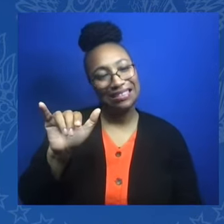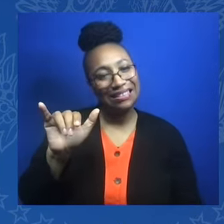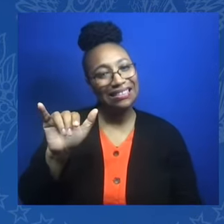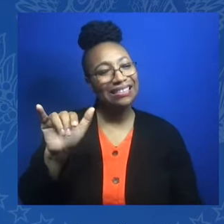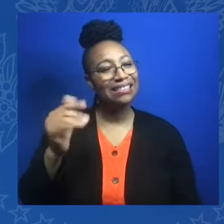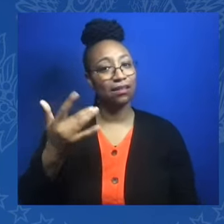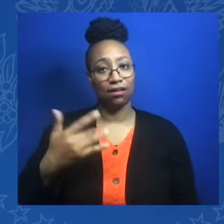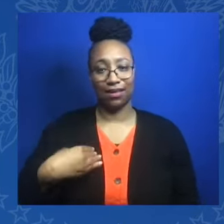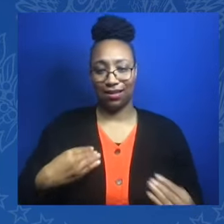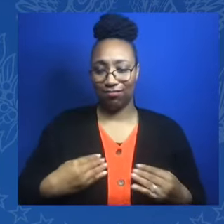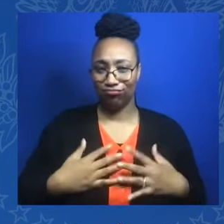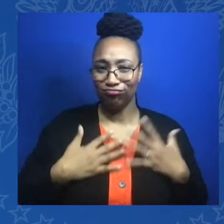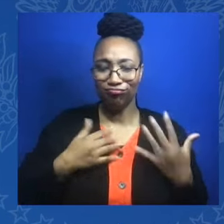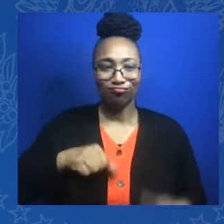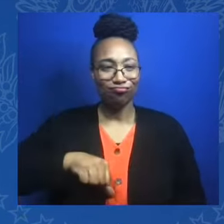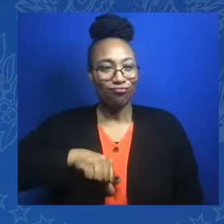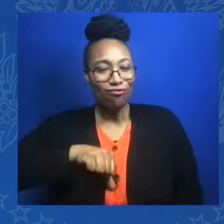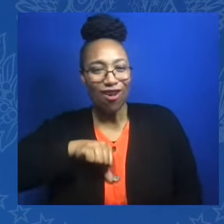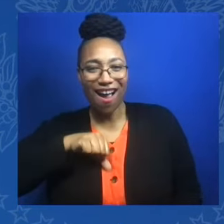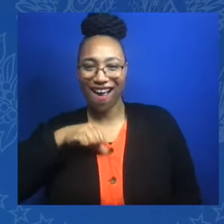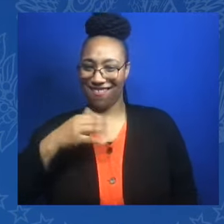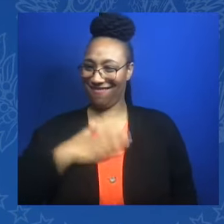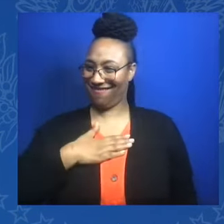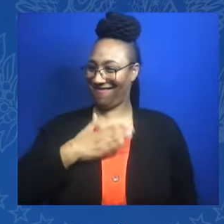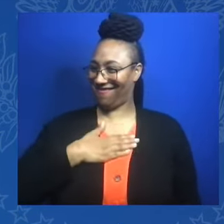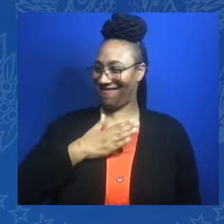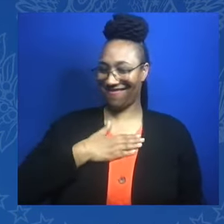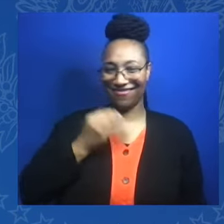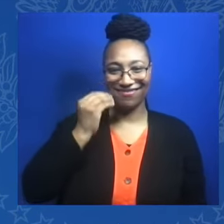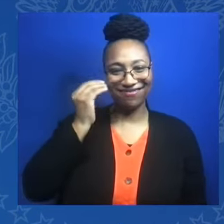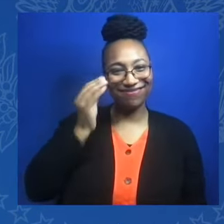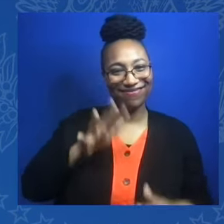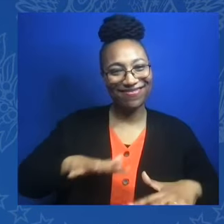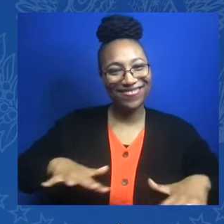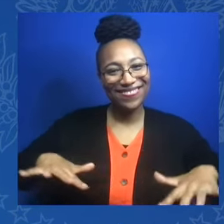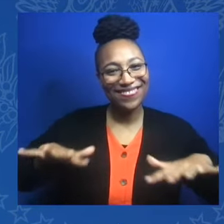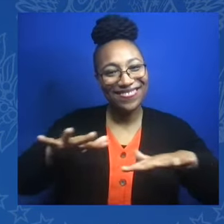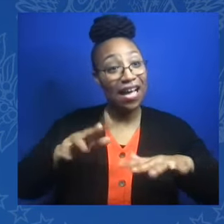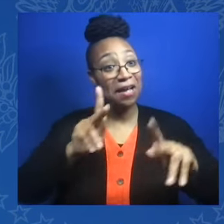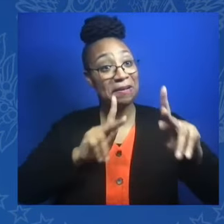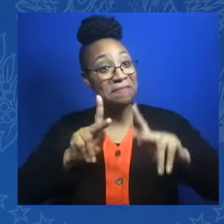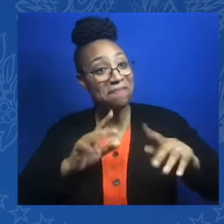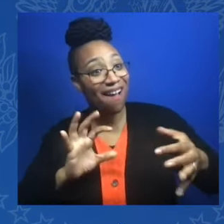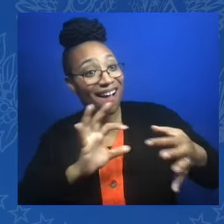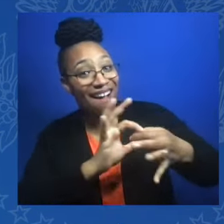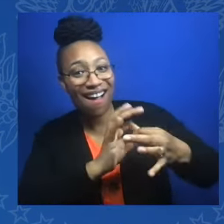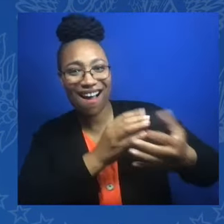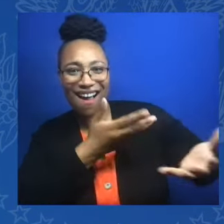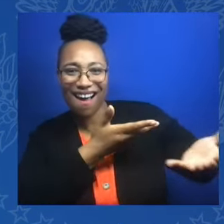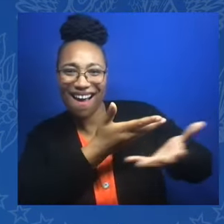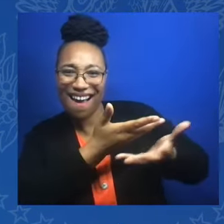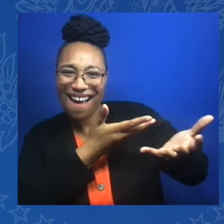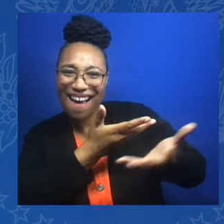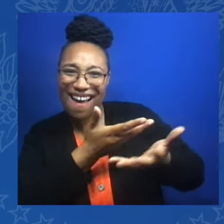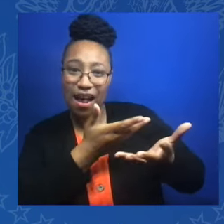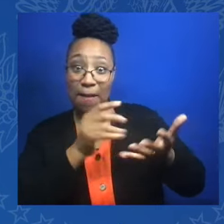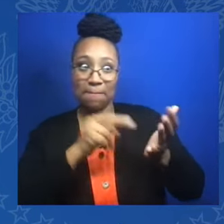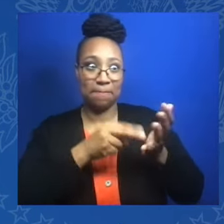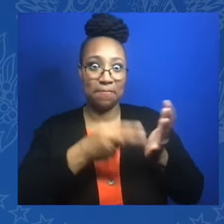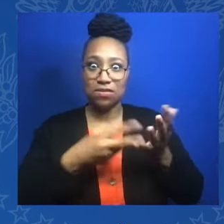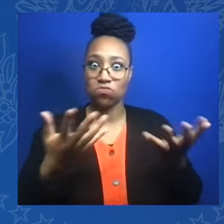relentlessly pursue the possibilities of tomorrow, to leave our children and our grandchildren a future that's